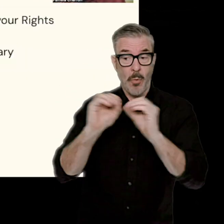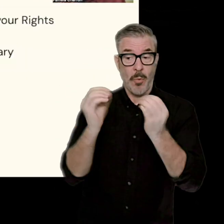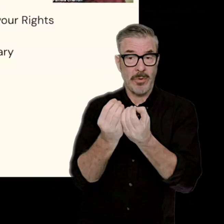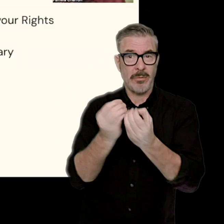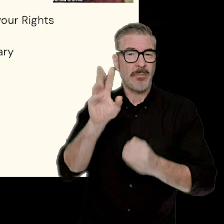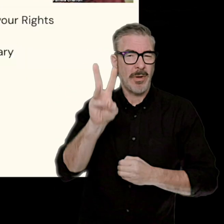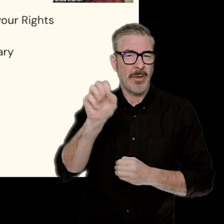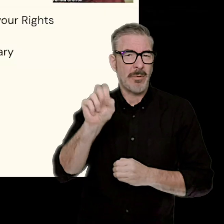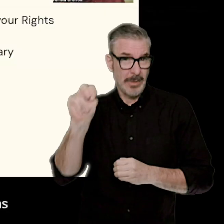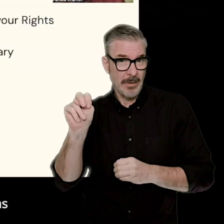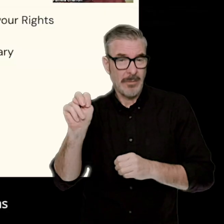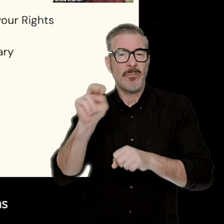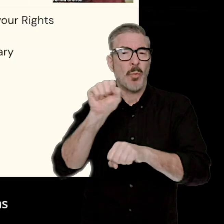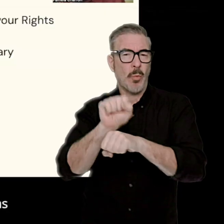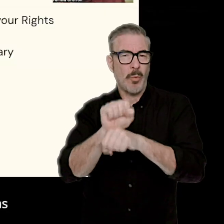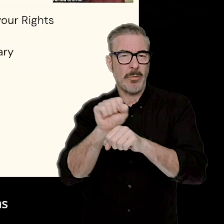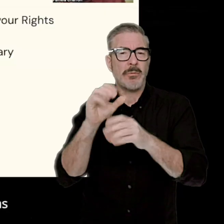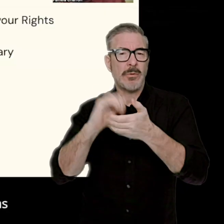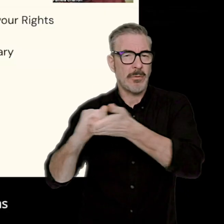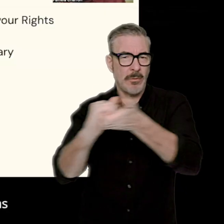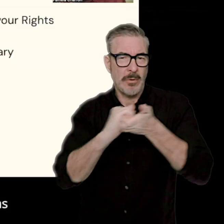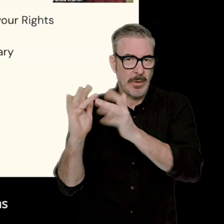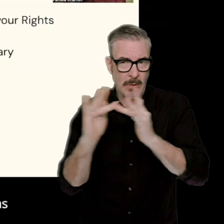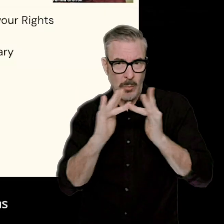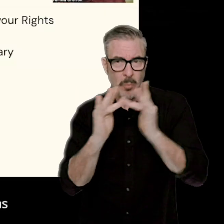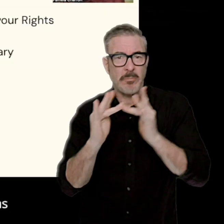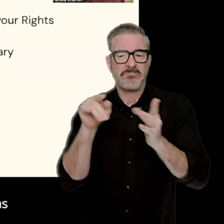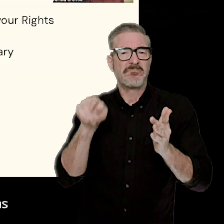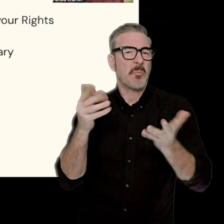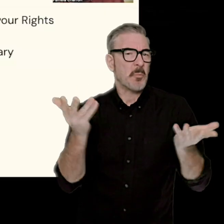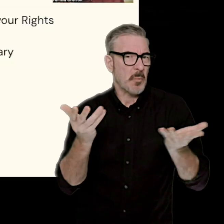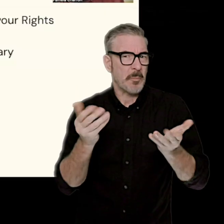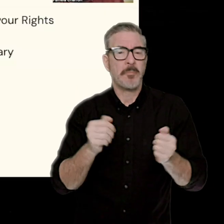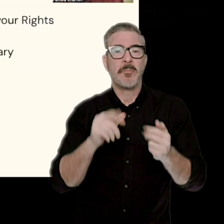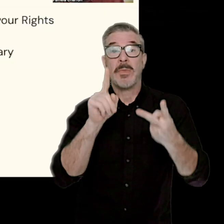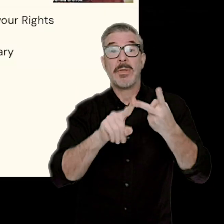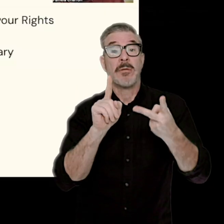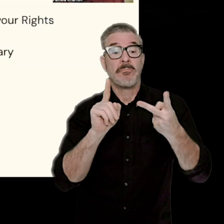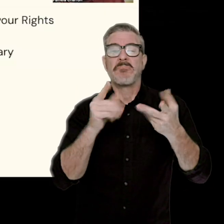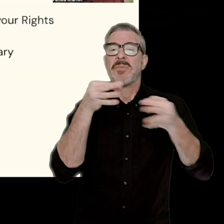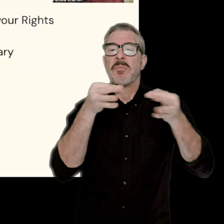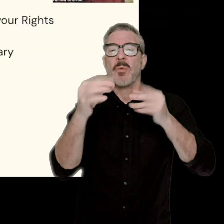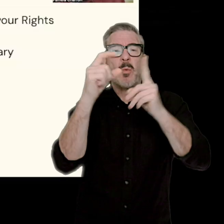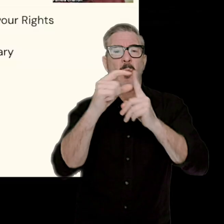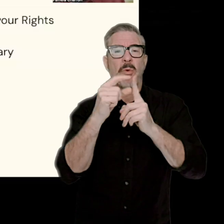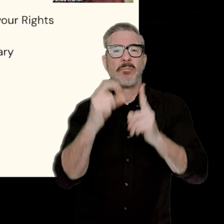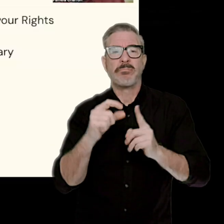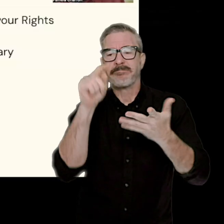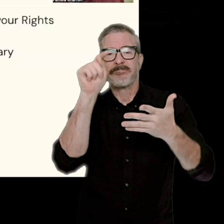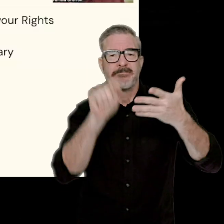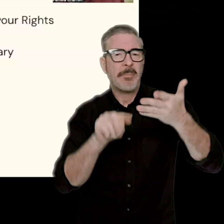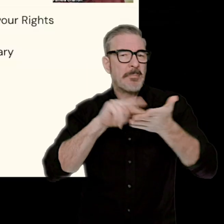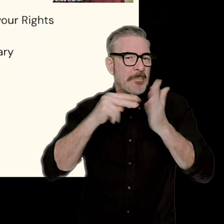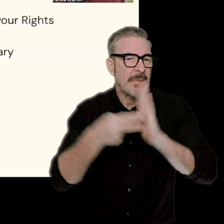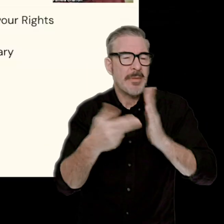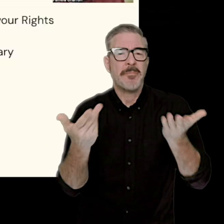Today's workshop agenda is we're going to go into introductions and who we are. We'll